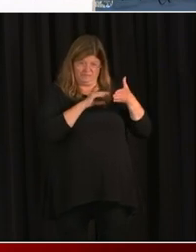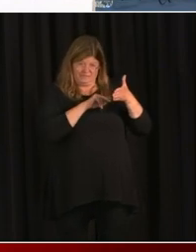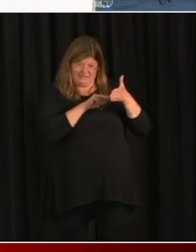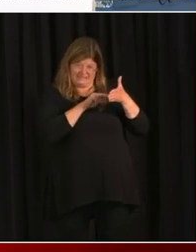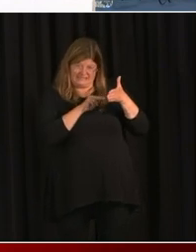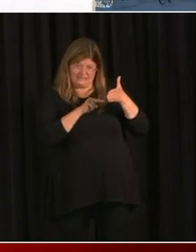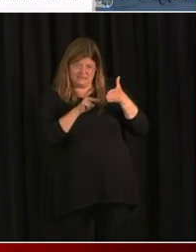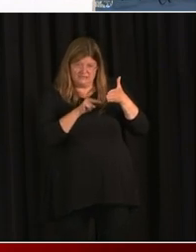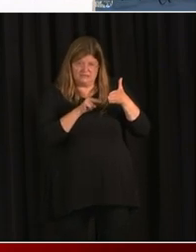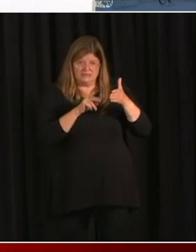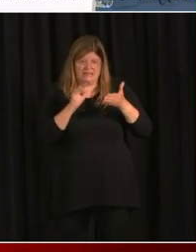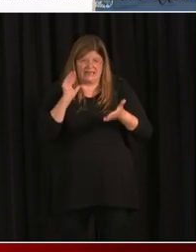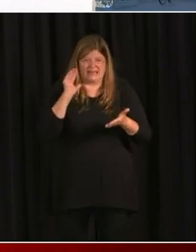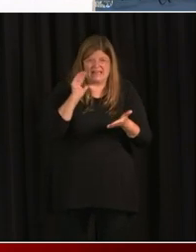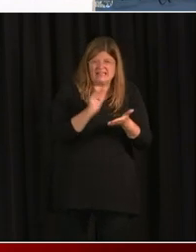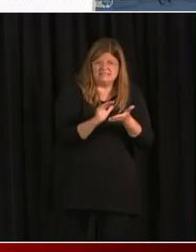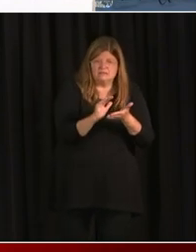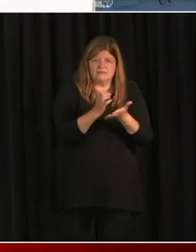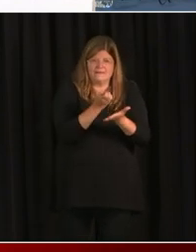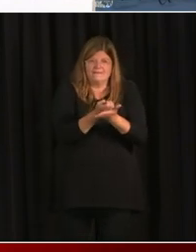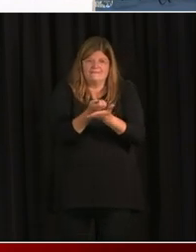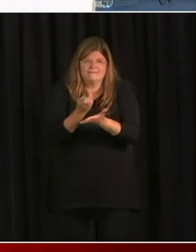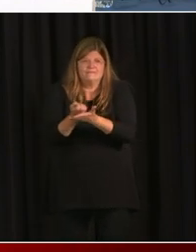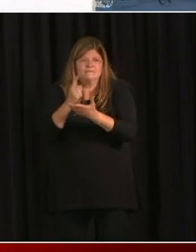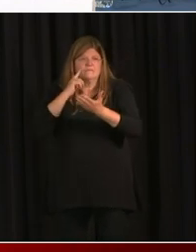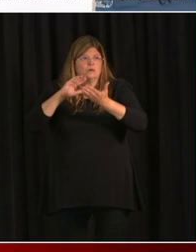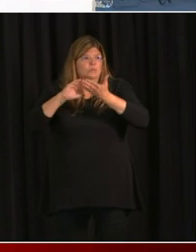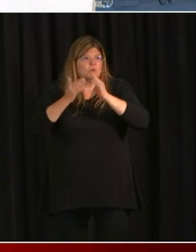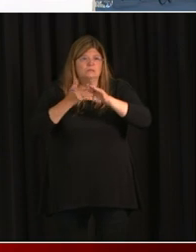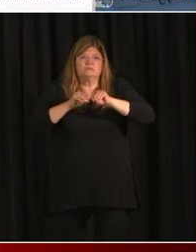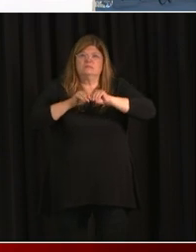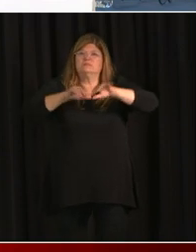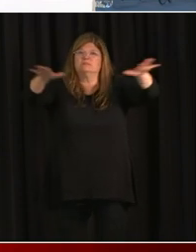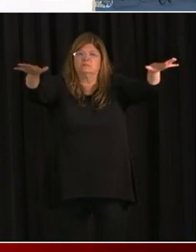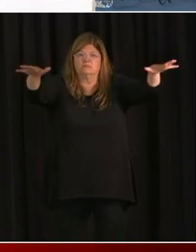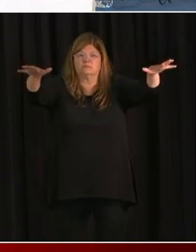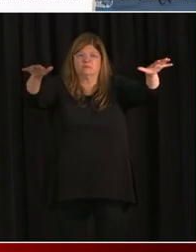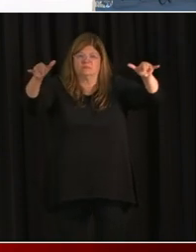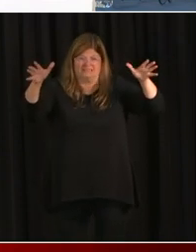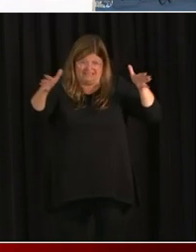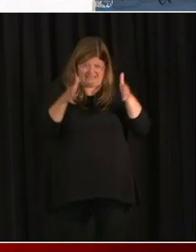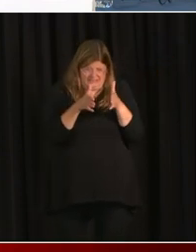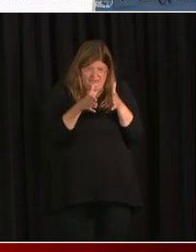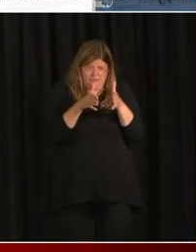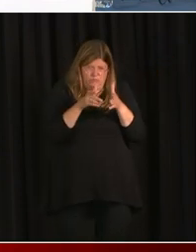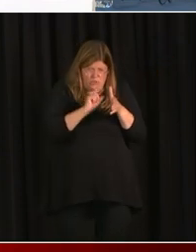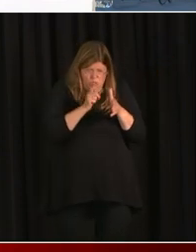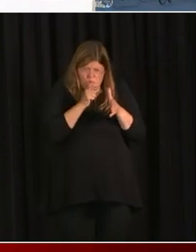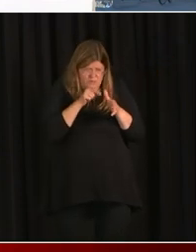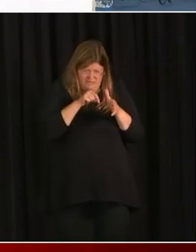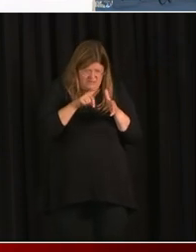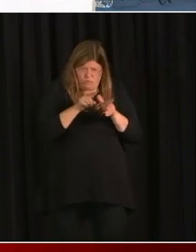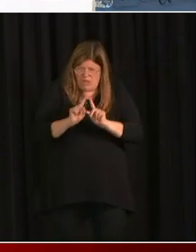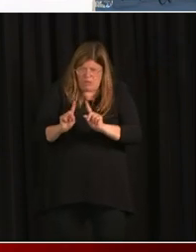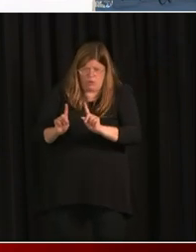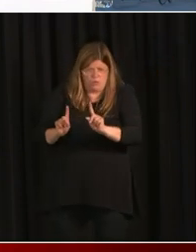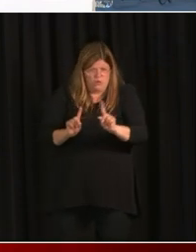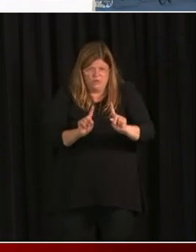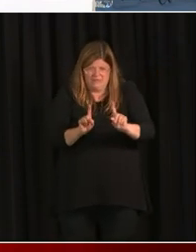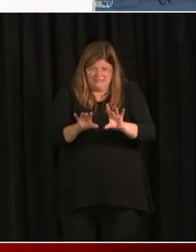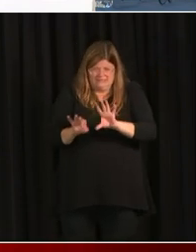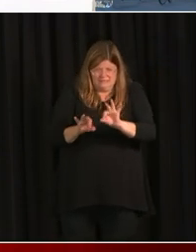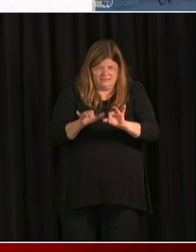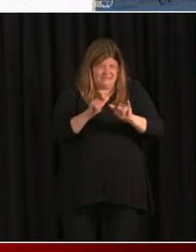have less evidence of community spread, meaning that our cases are connected to each other, our cases are occurring in